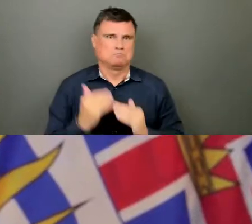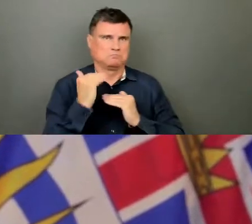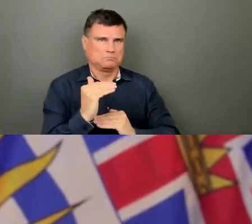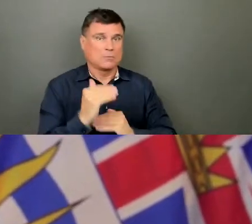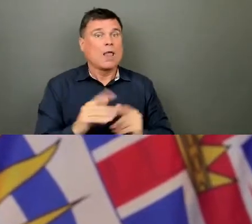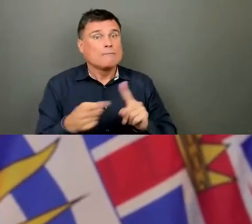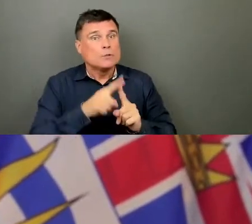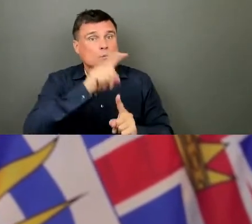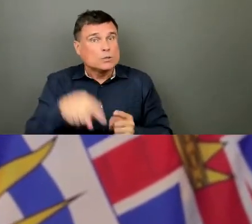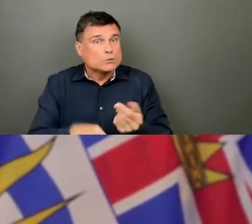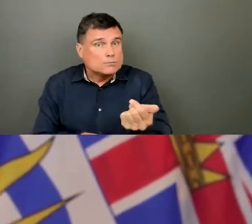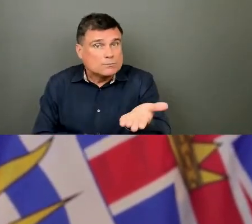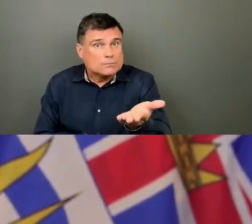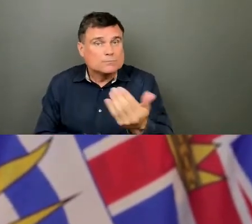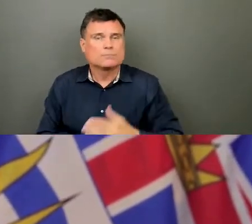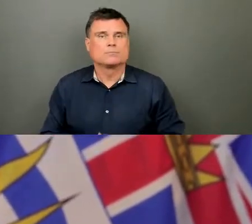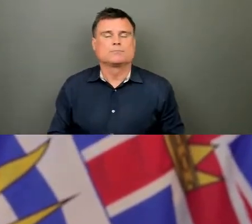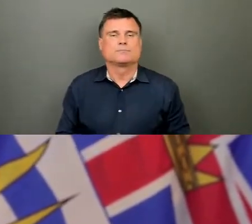Sajjan, CTV.